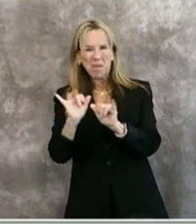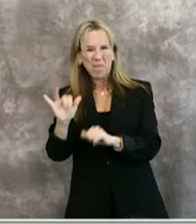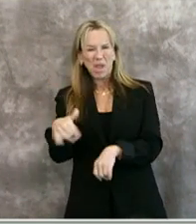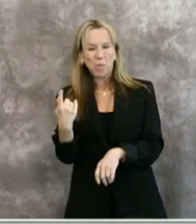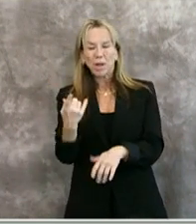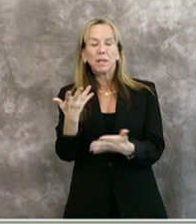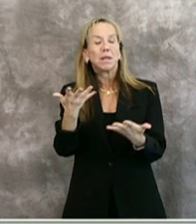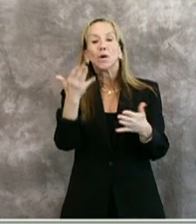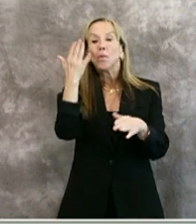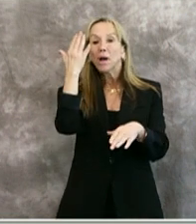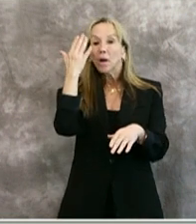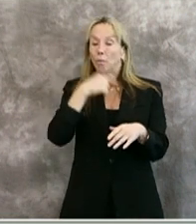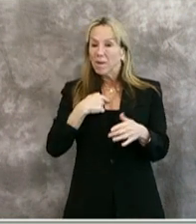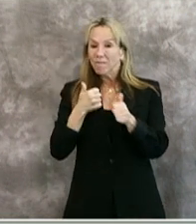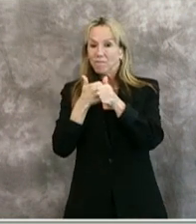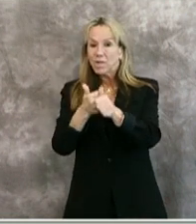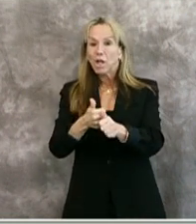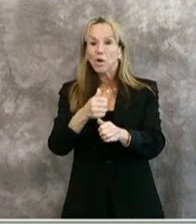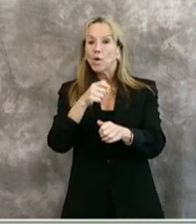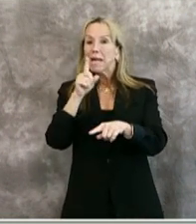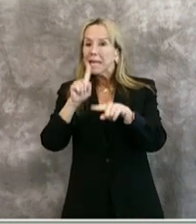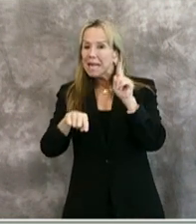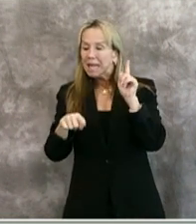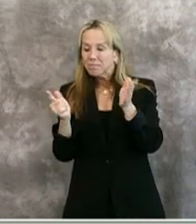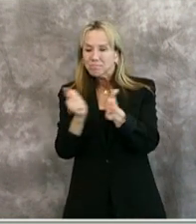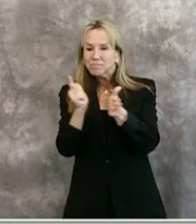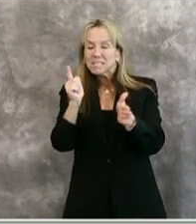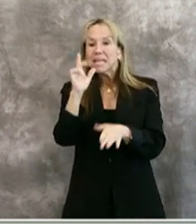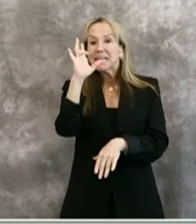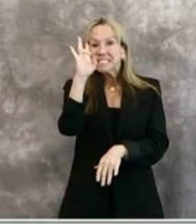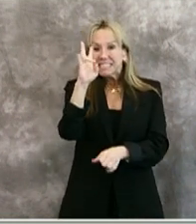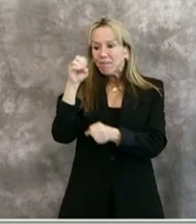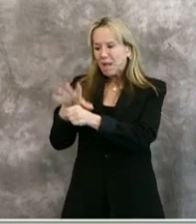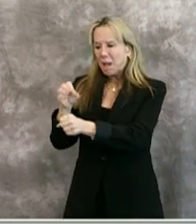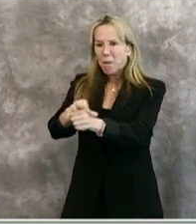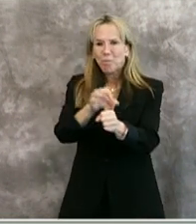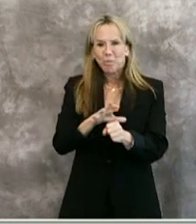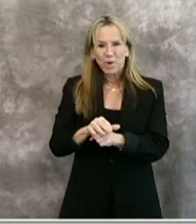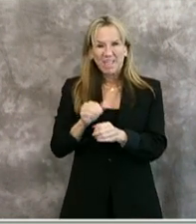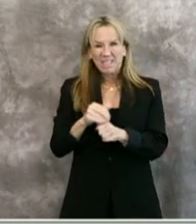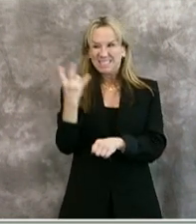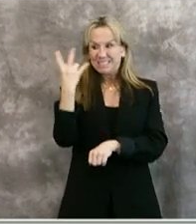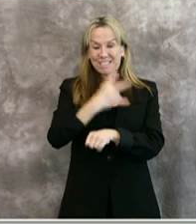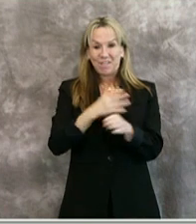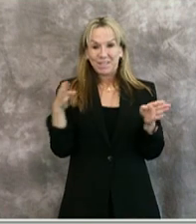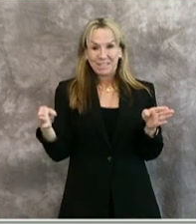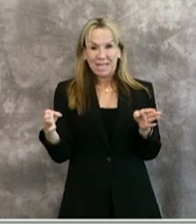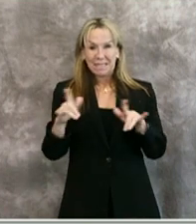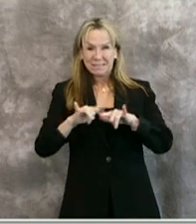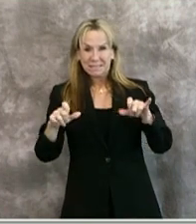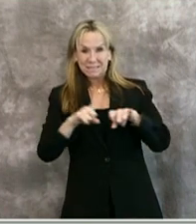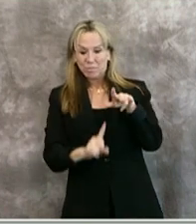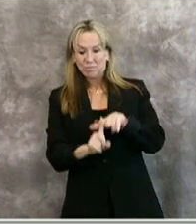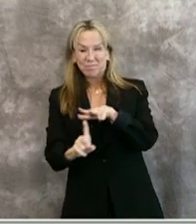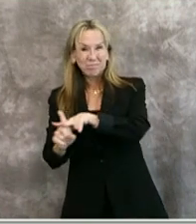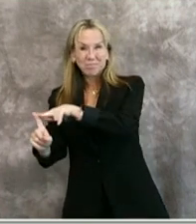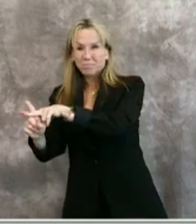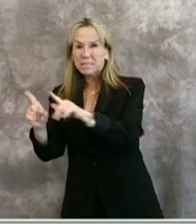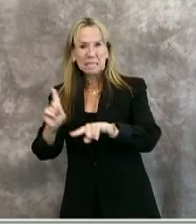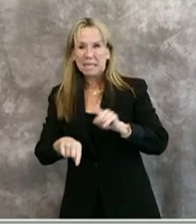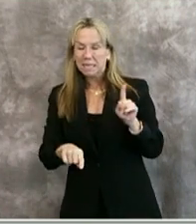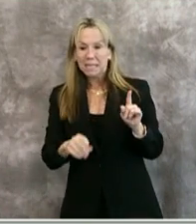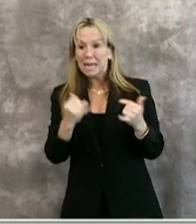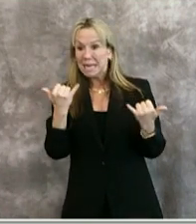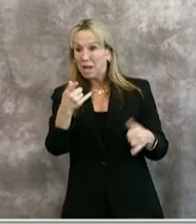no more than 7 outbreaks over the past 7 days. And as you can see here, our total number